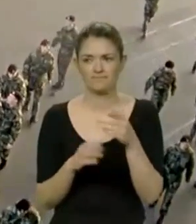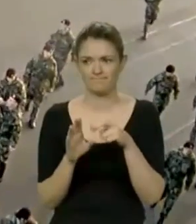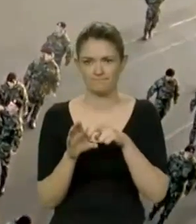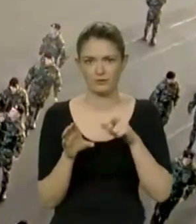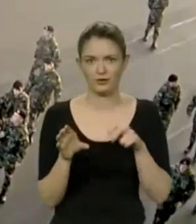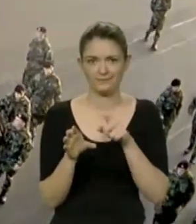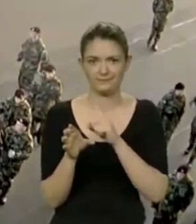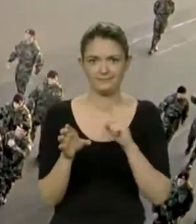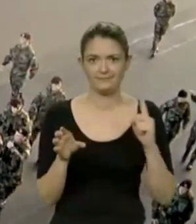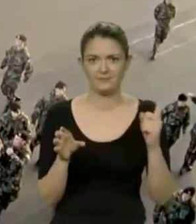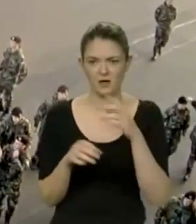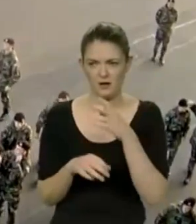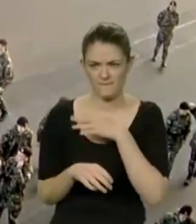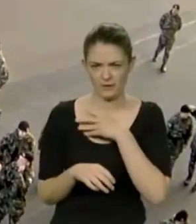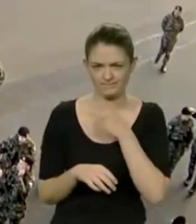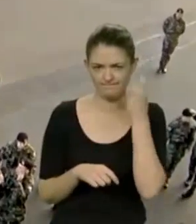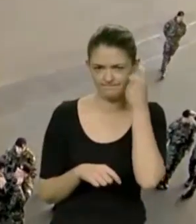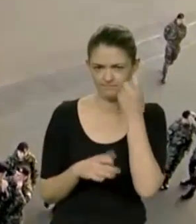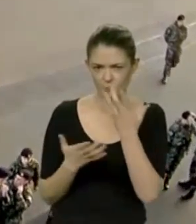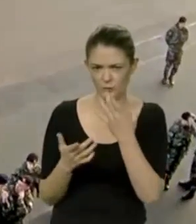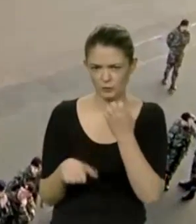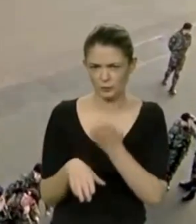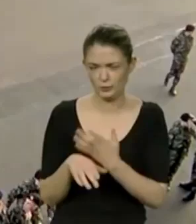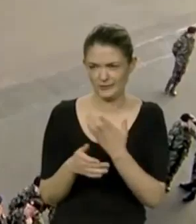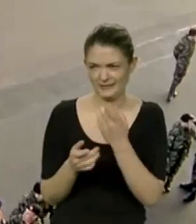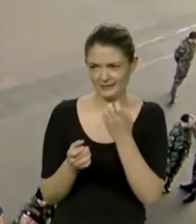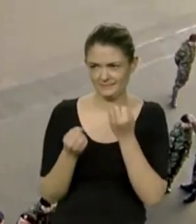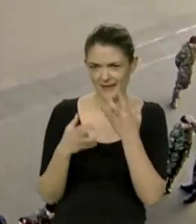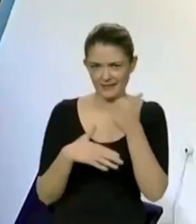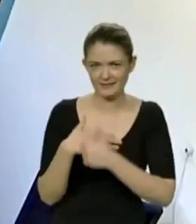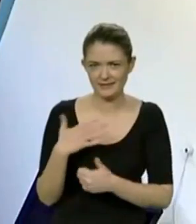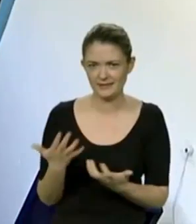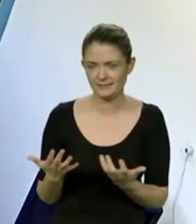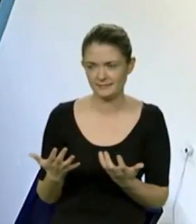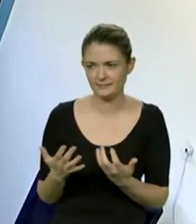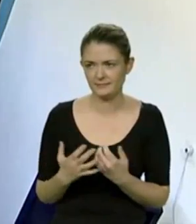become suspicious about exactly where he spent the day.